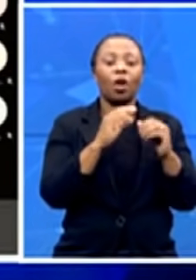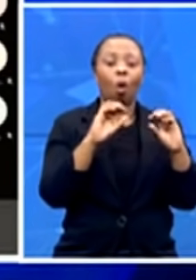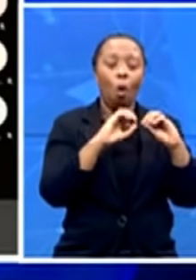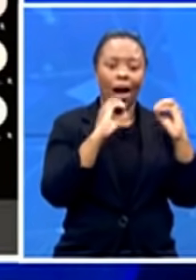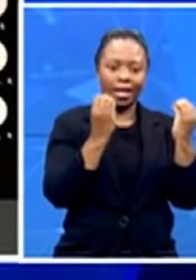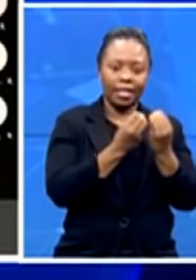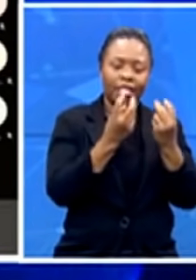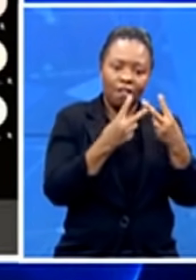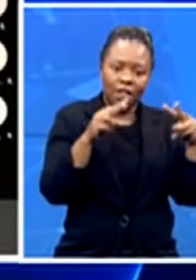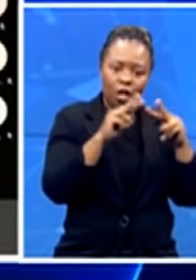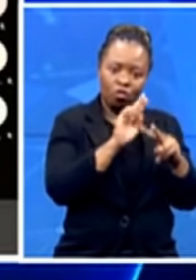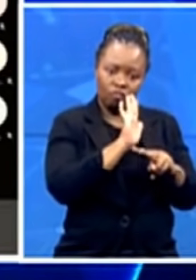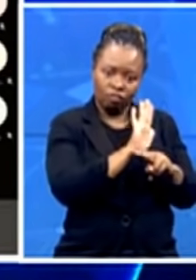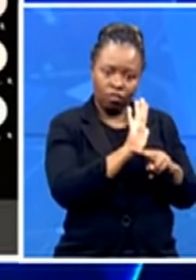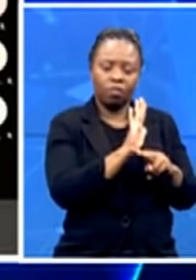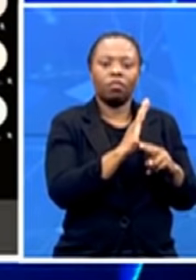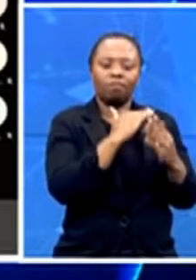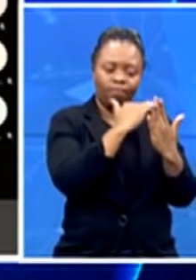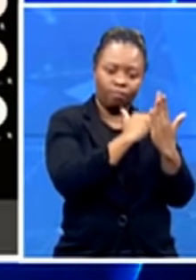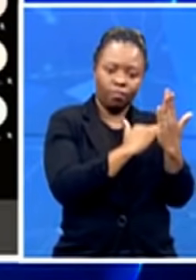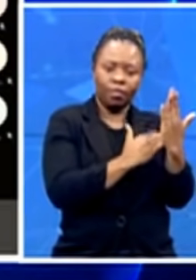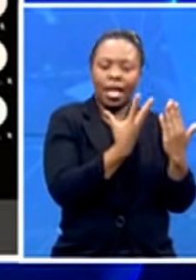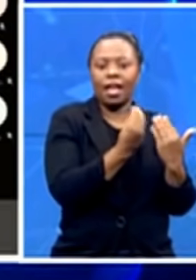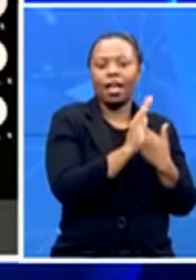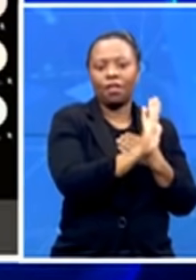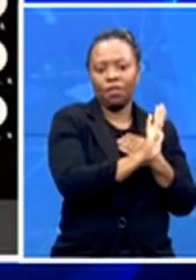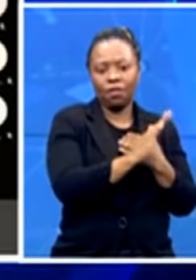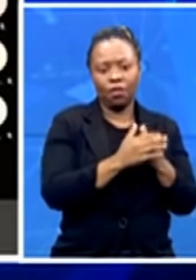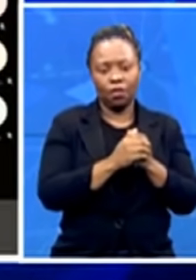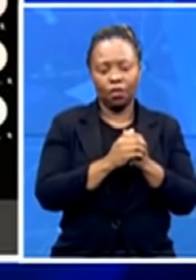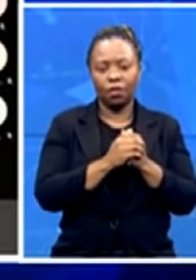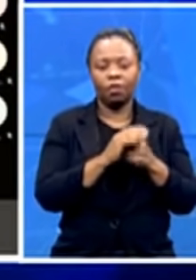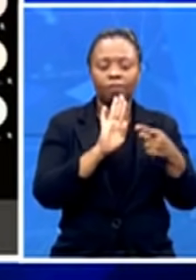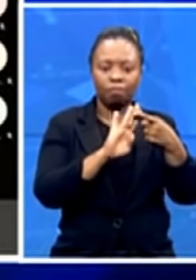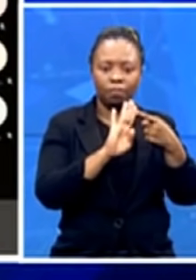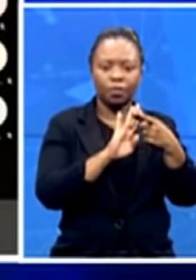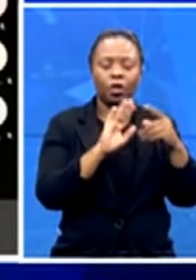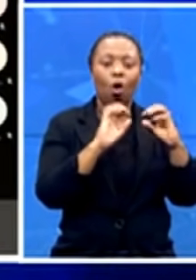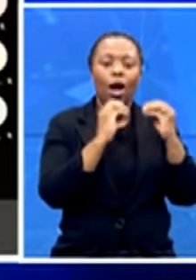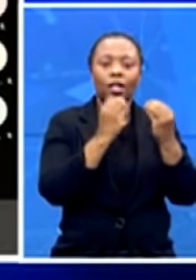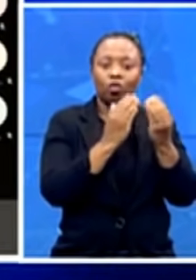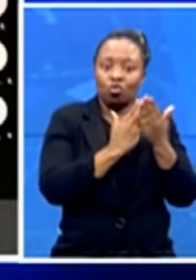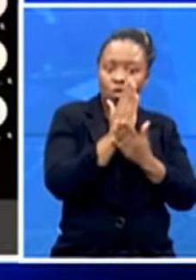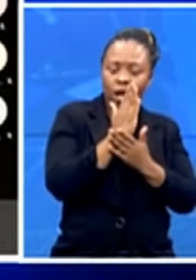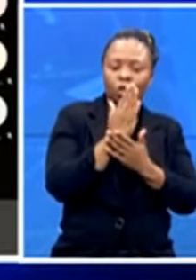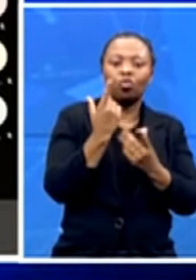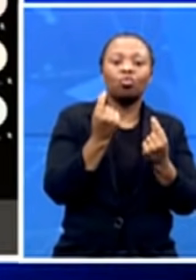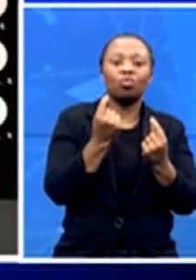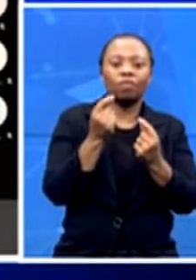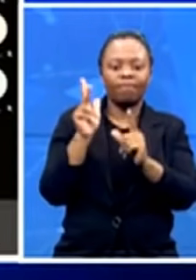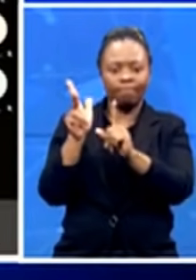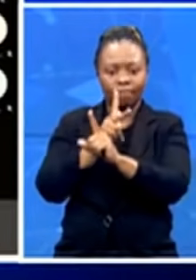to. In this regard, the right of an organization to discipline, suspend, or expel its members in